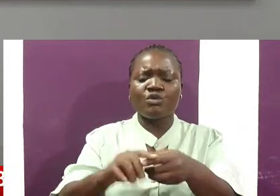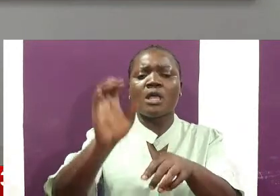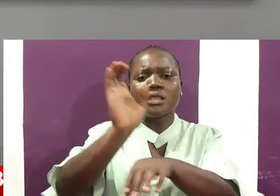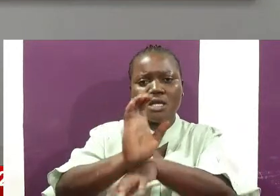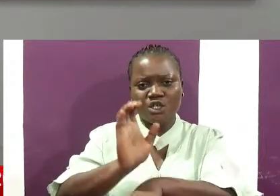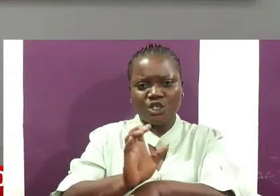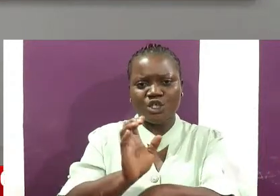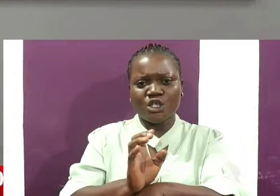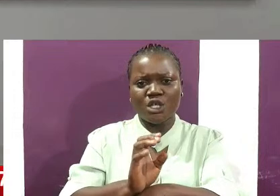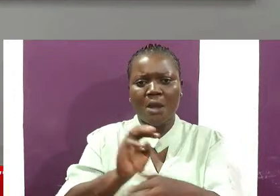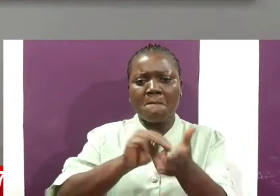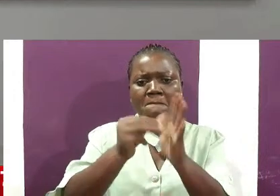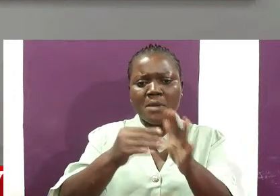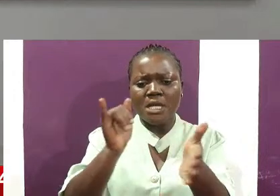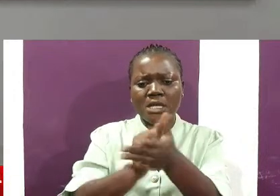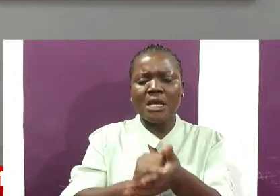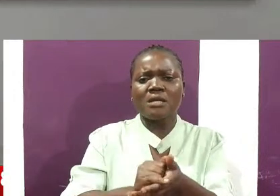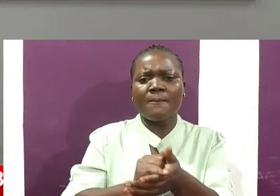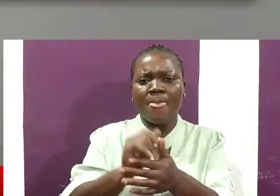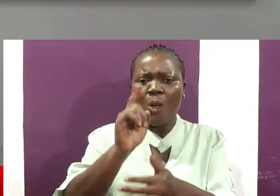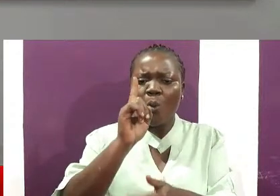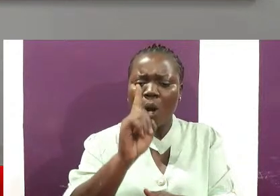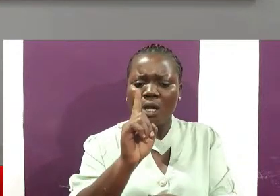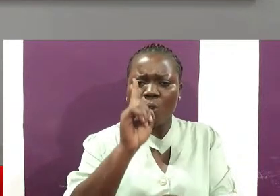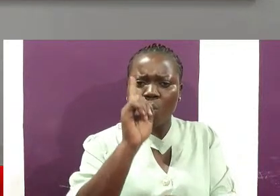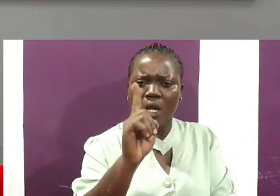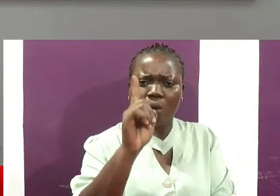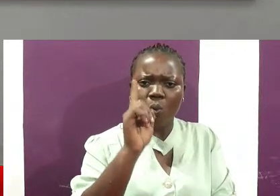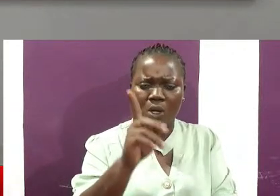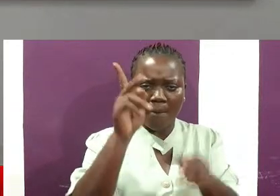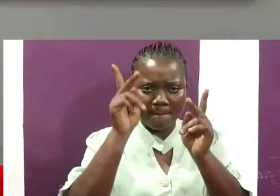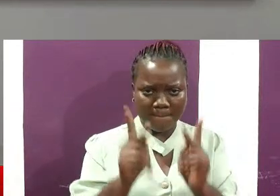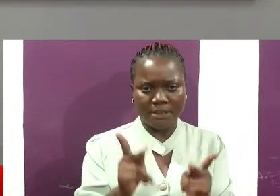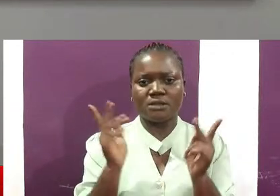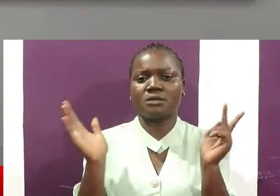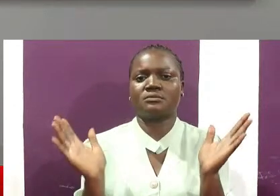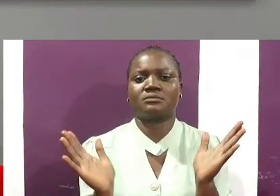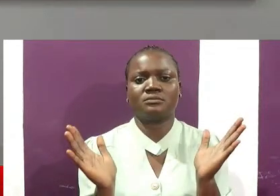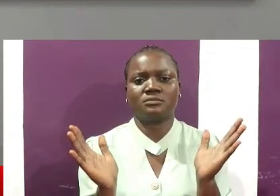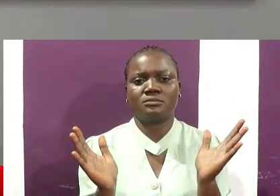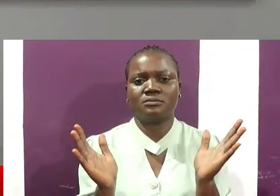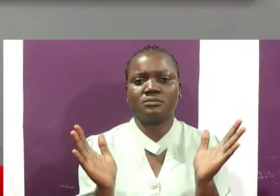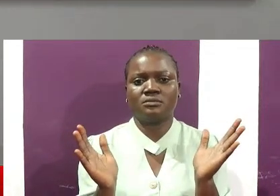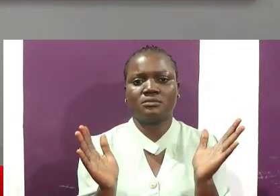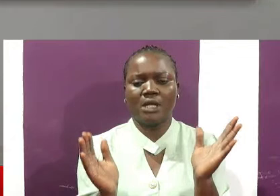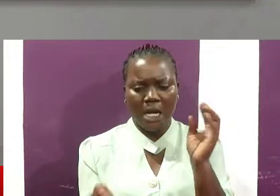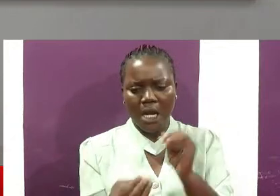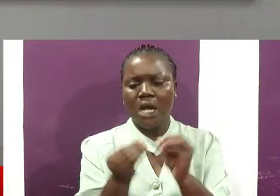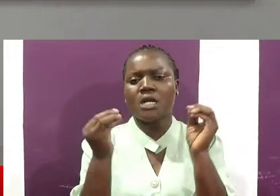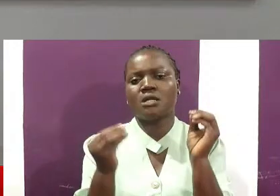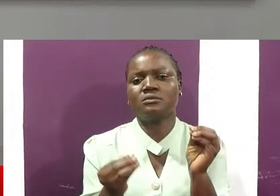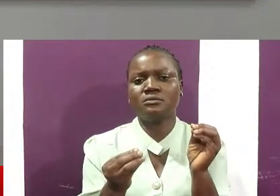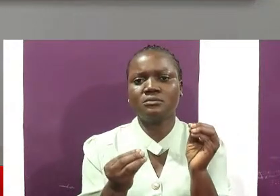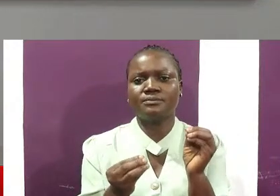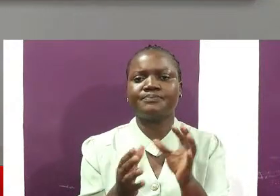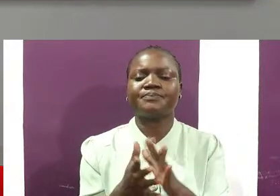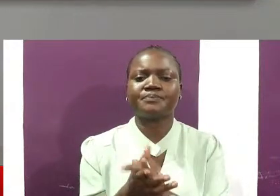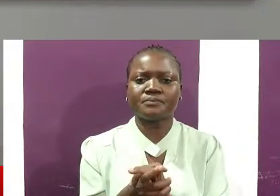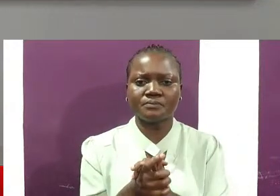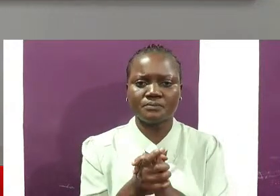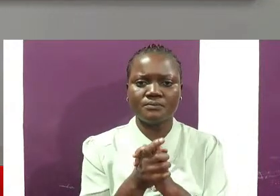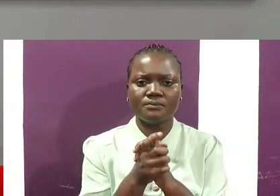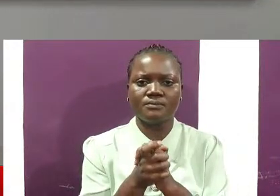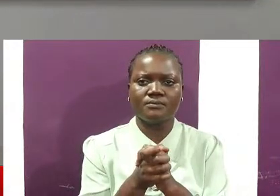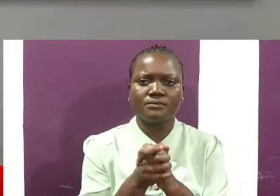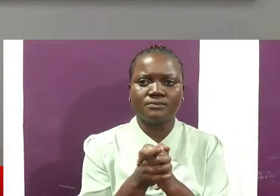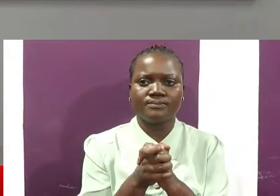And this entity, this church, grew daily, verse 47, on a regular basis because they were doing it